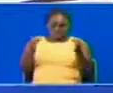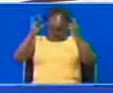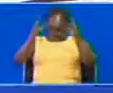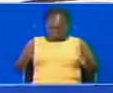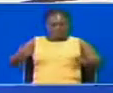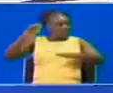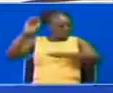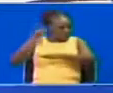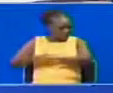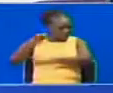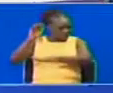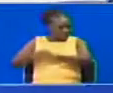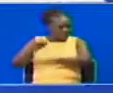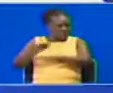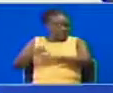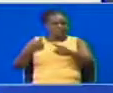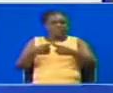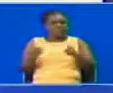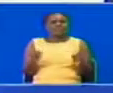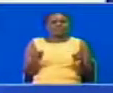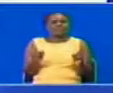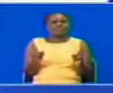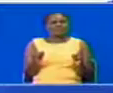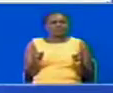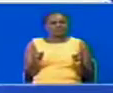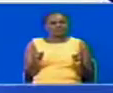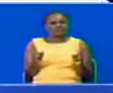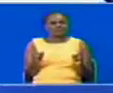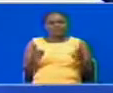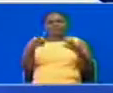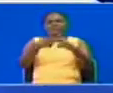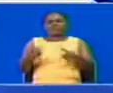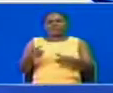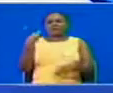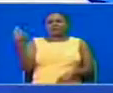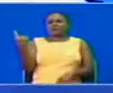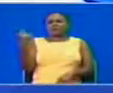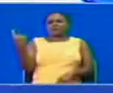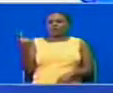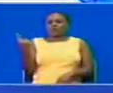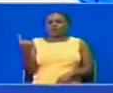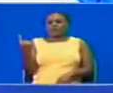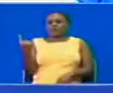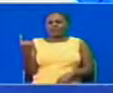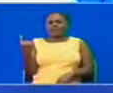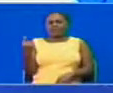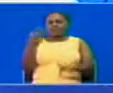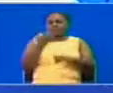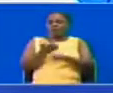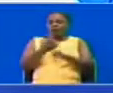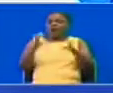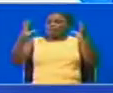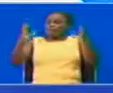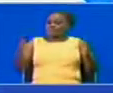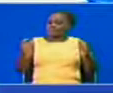It's a welcome move, but it's really, like I've said, it's just the beginning of scratching of the rot. The rot is deeper than